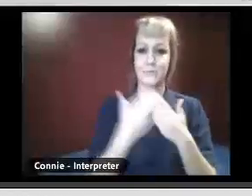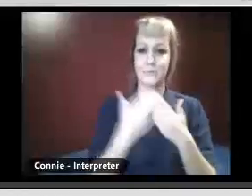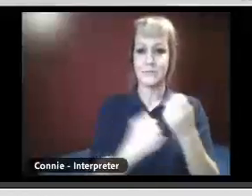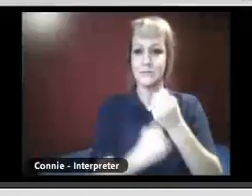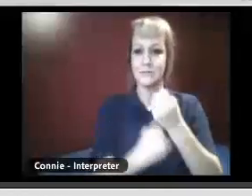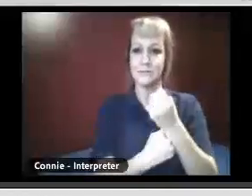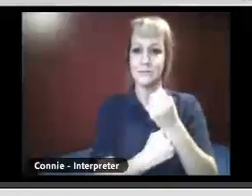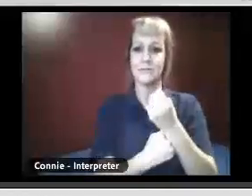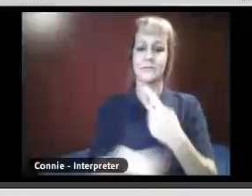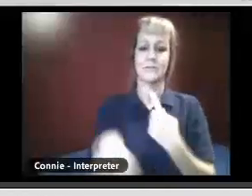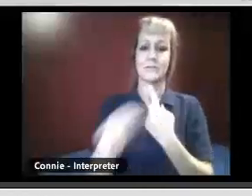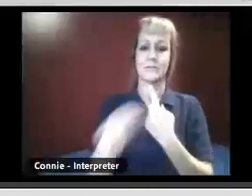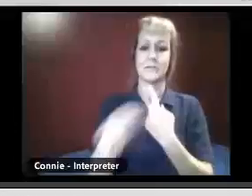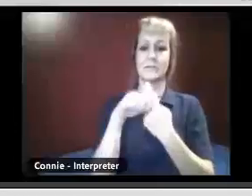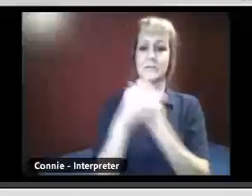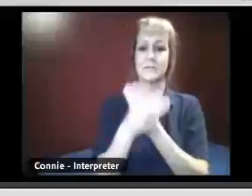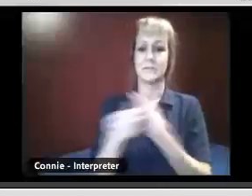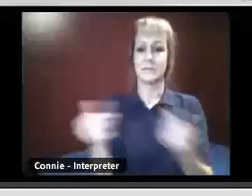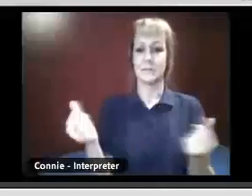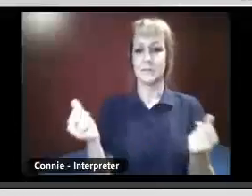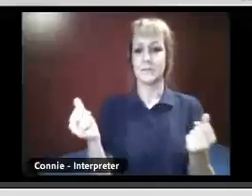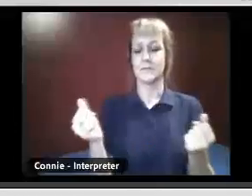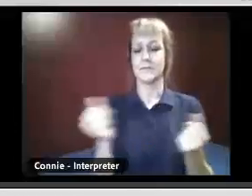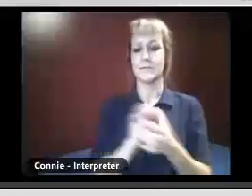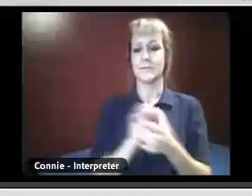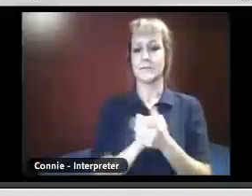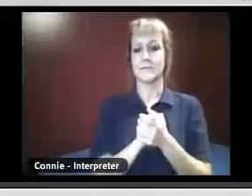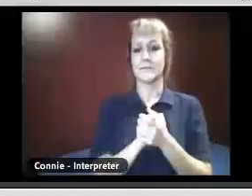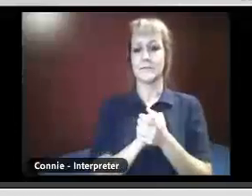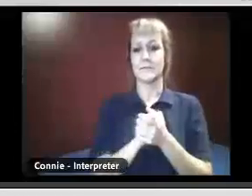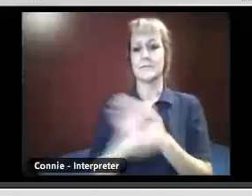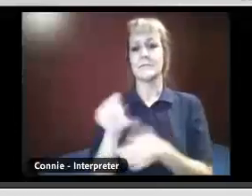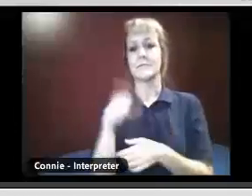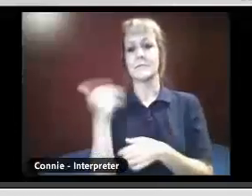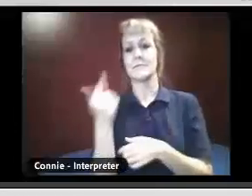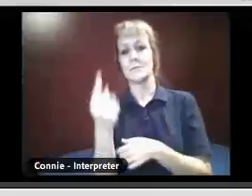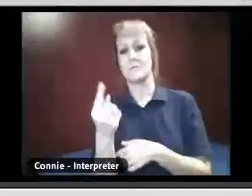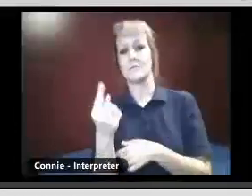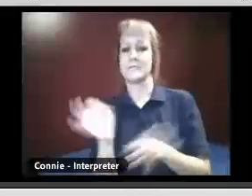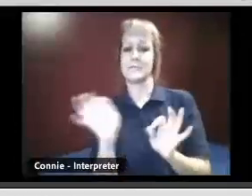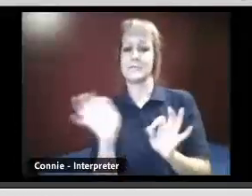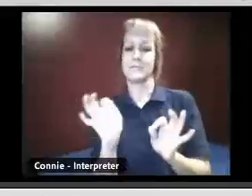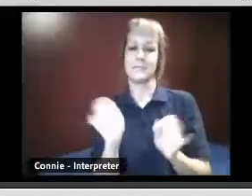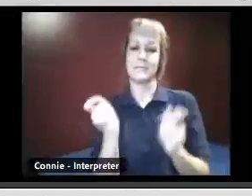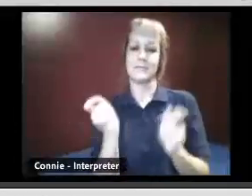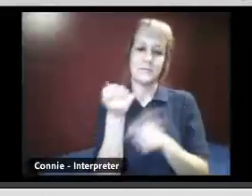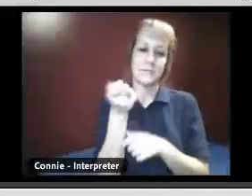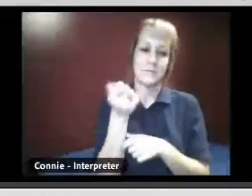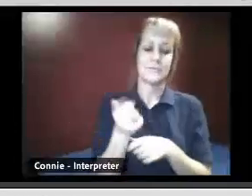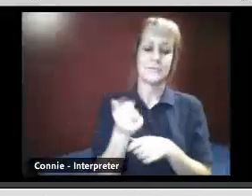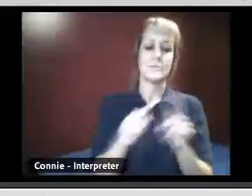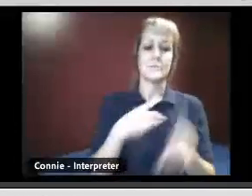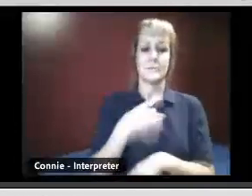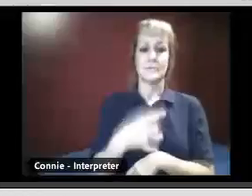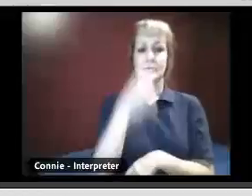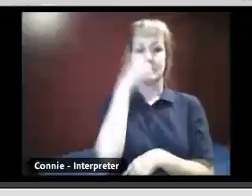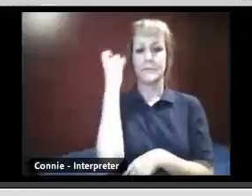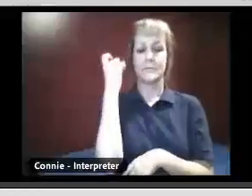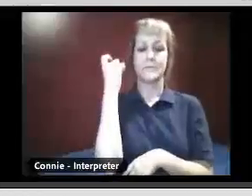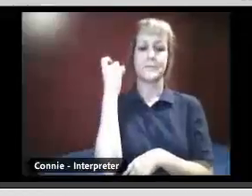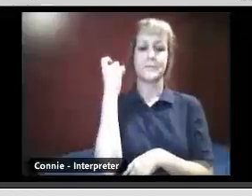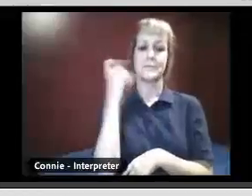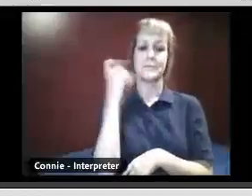constructive resolution to whatever the issues or the problems are. Another one, it's a little one, but I always liked it because it just kind of was a